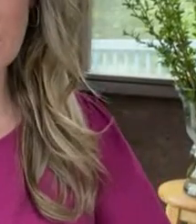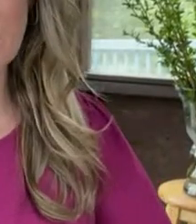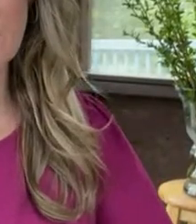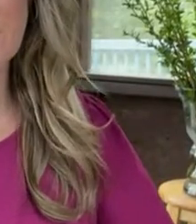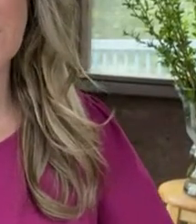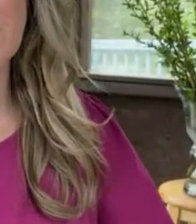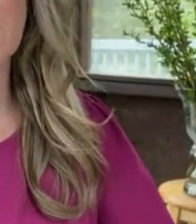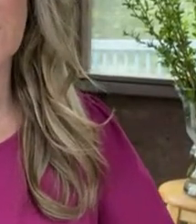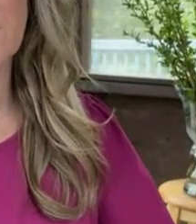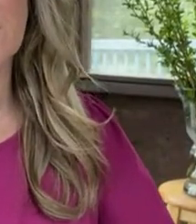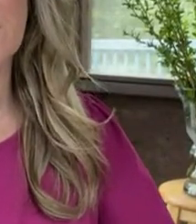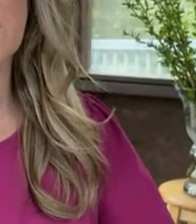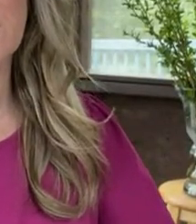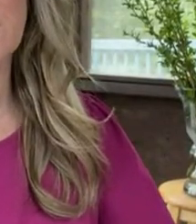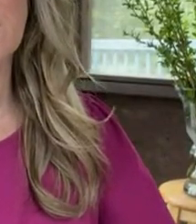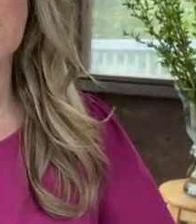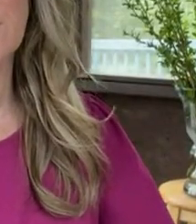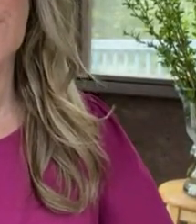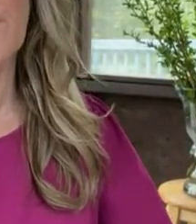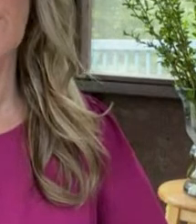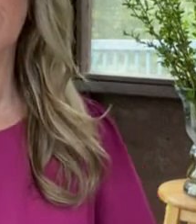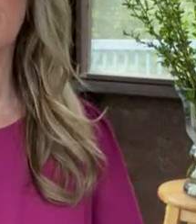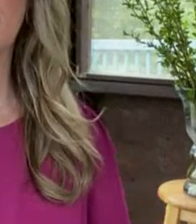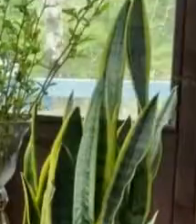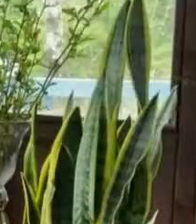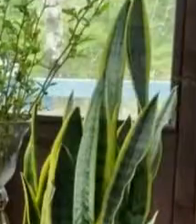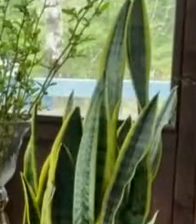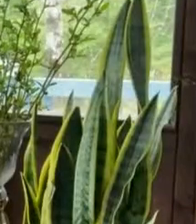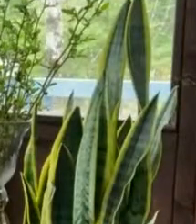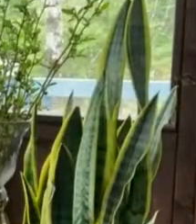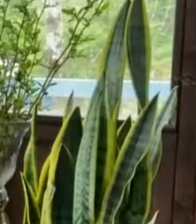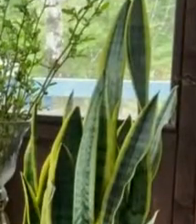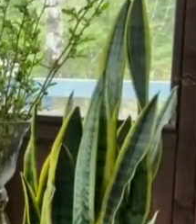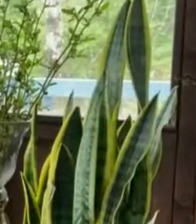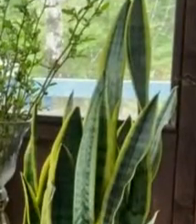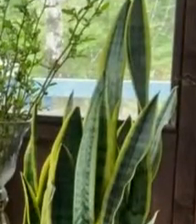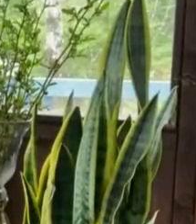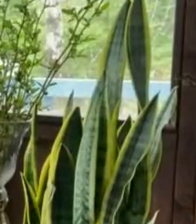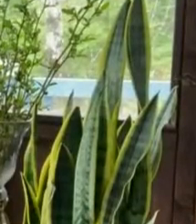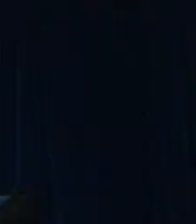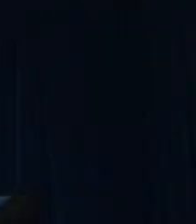with you, because let's start with all of this around